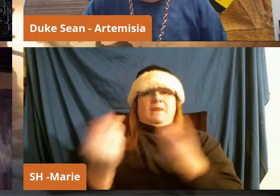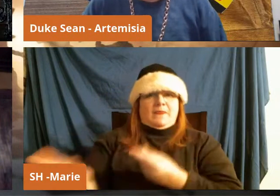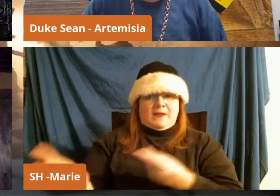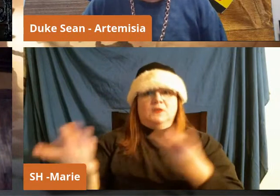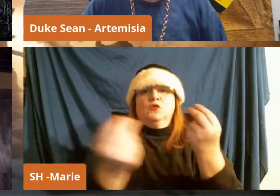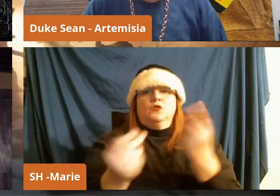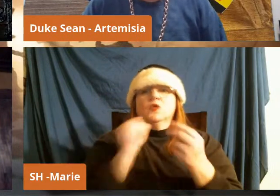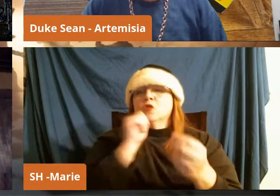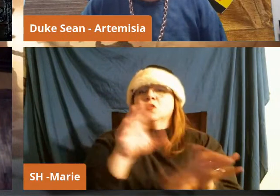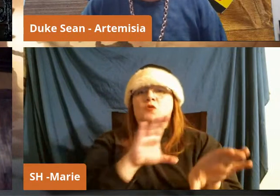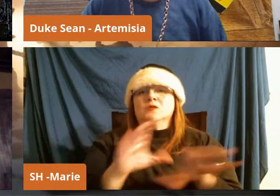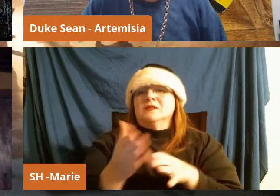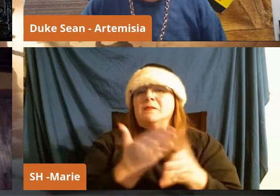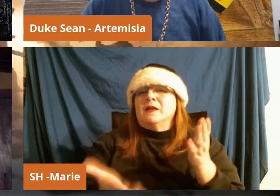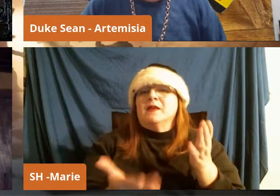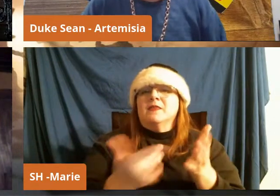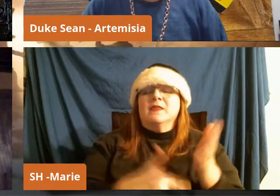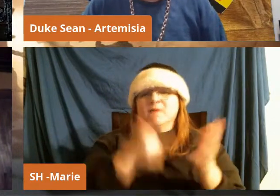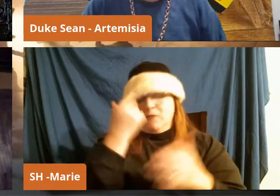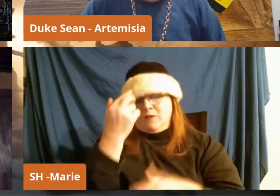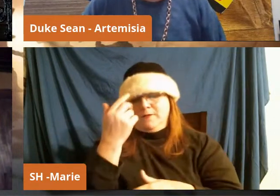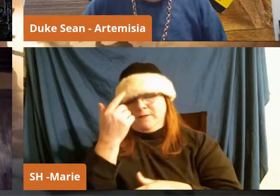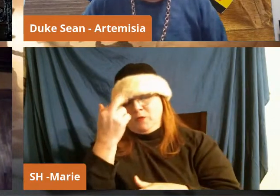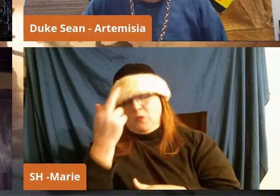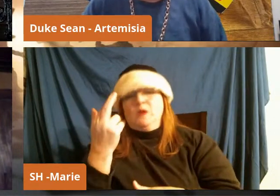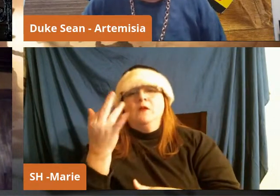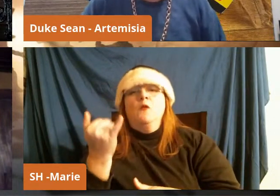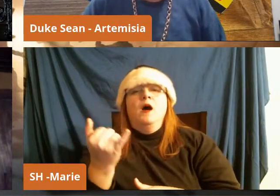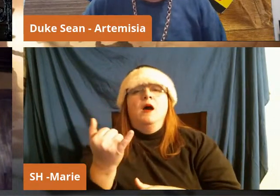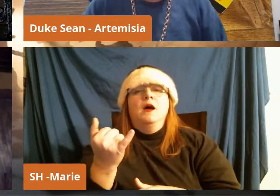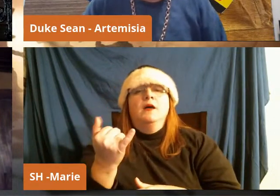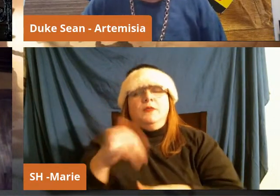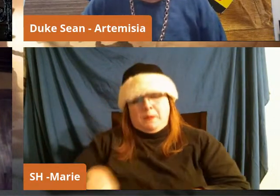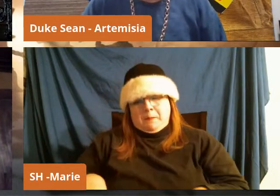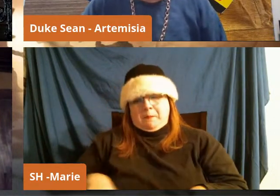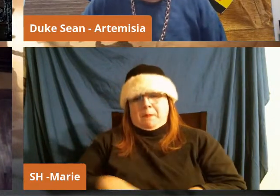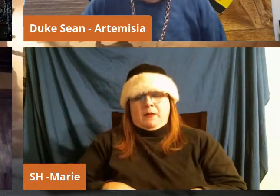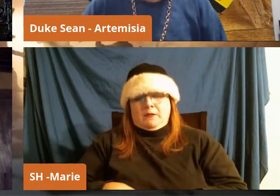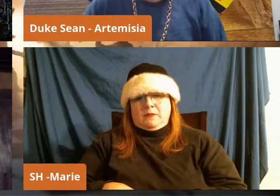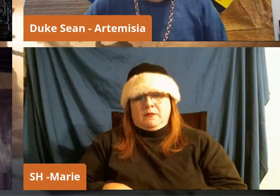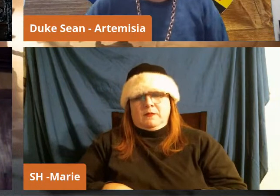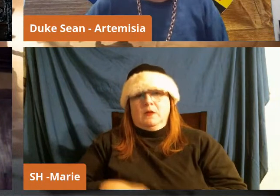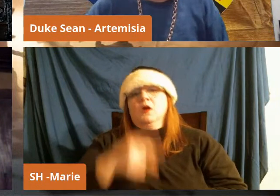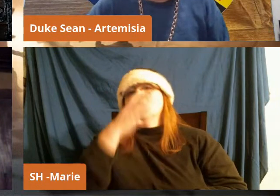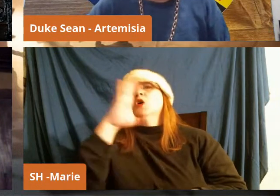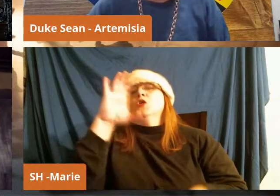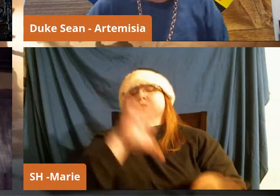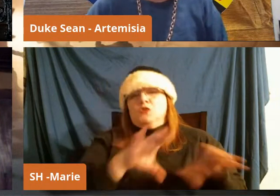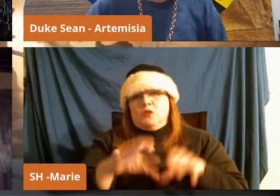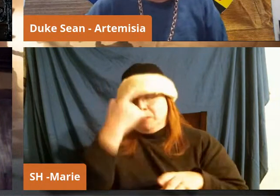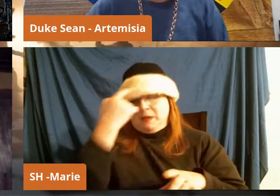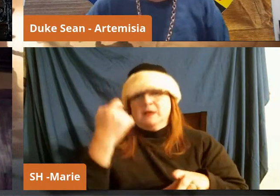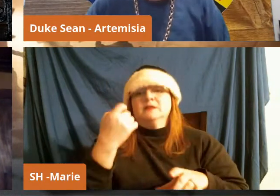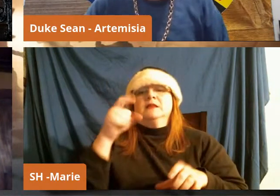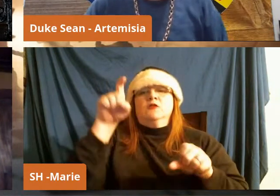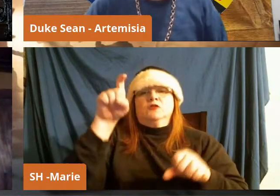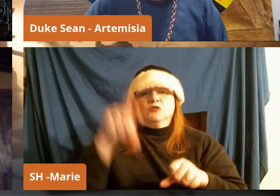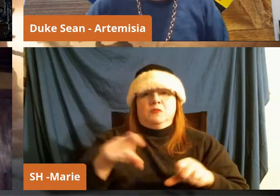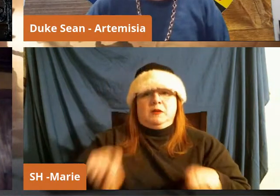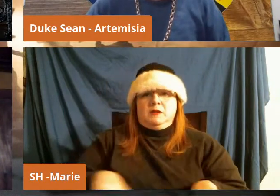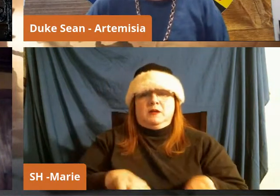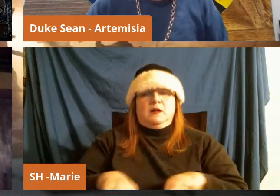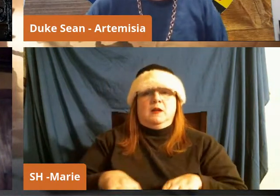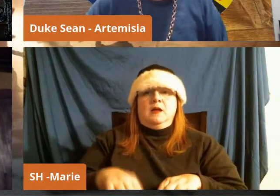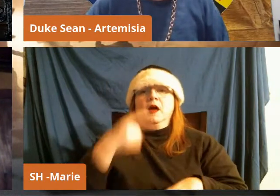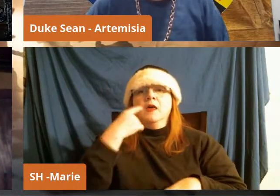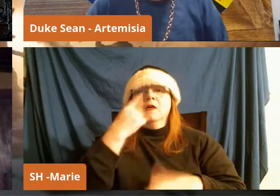Don't do something for the sake of getting the belt chain and spurs. Do them because they are knightly things to do. I think